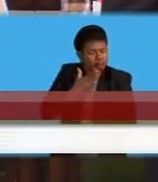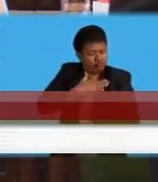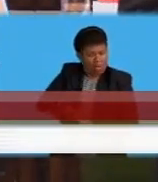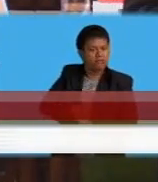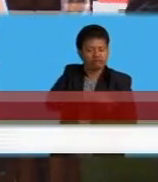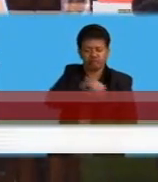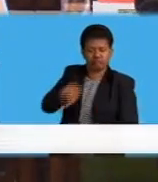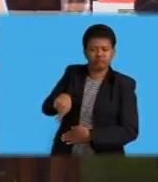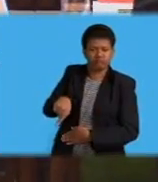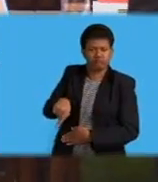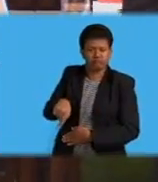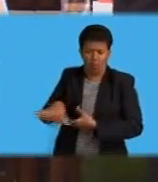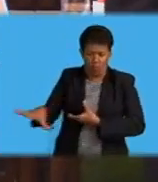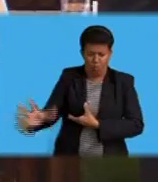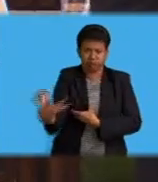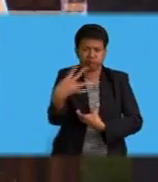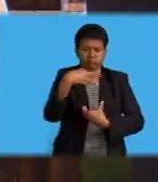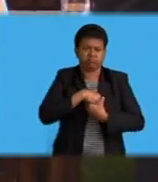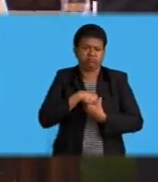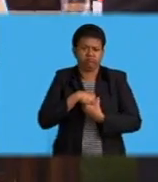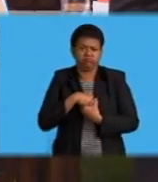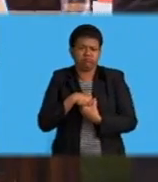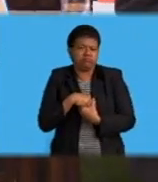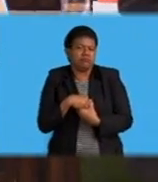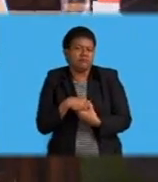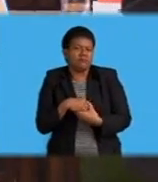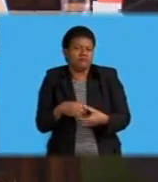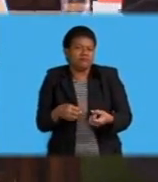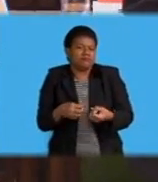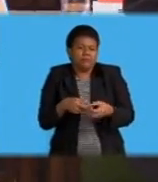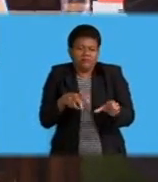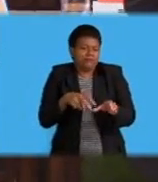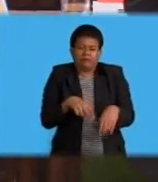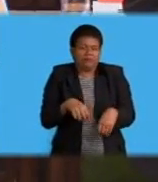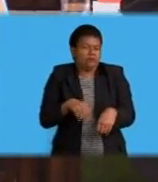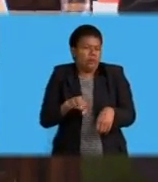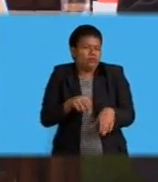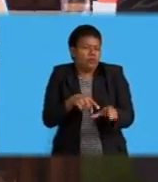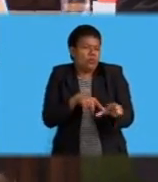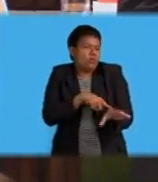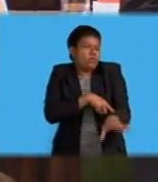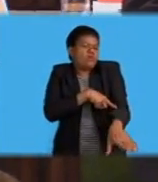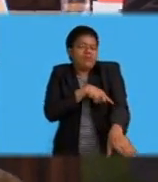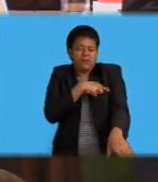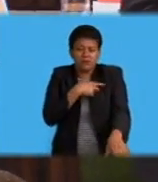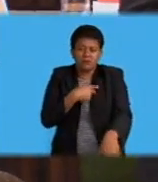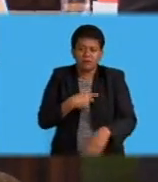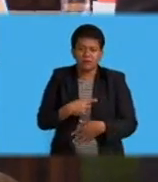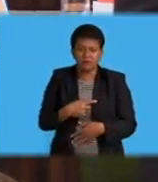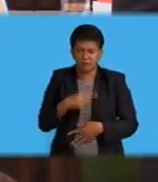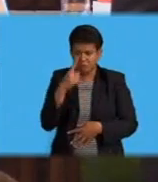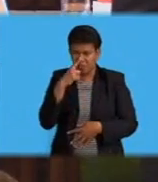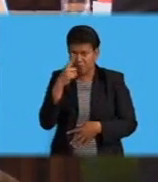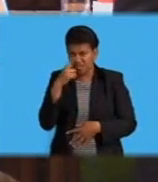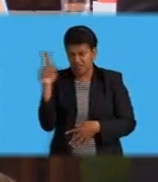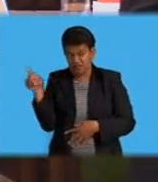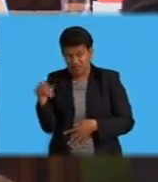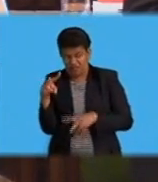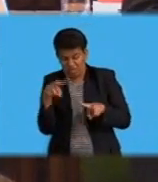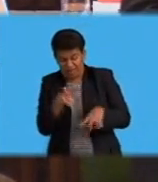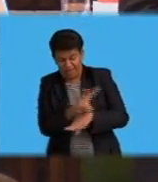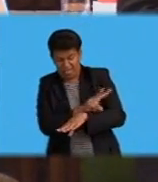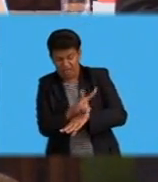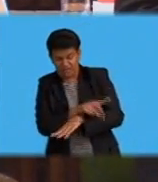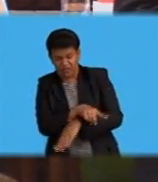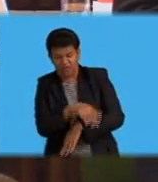notion about this vocational program, where anyone doing vocational program was seen differently, that these are slow learners or these are for rejects,